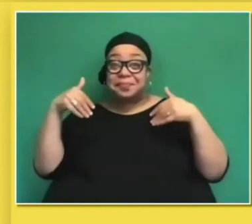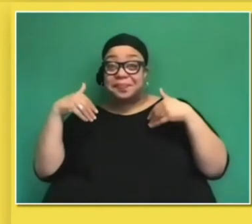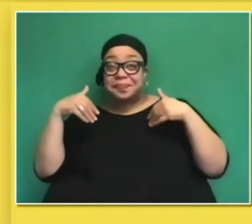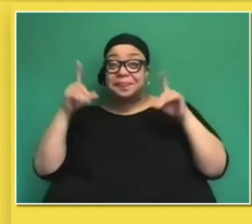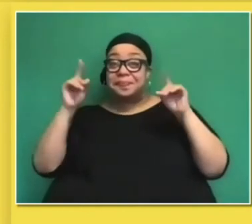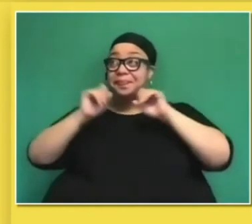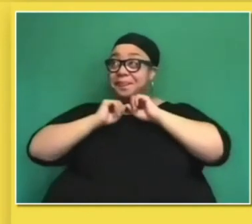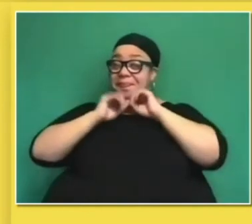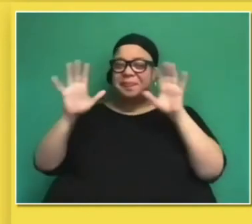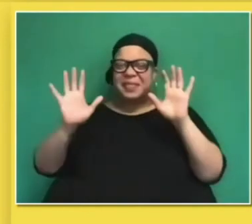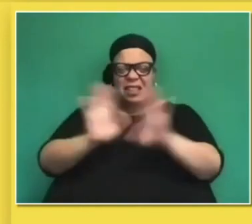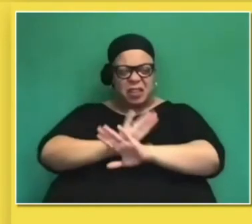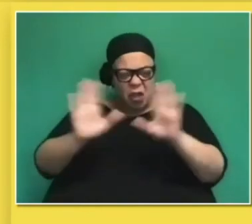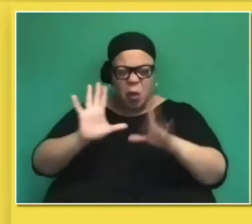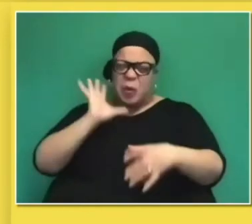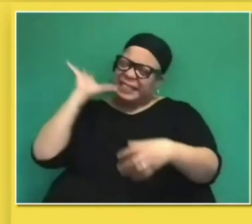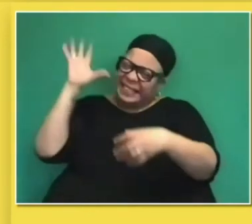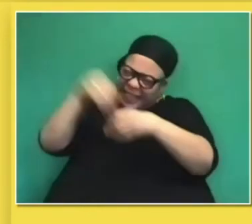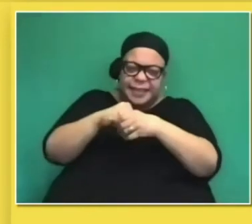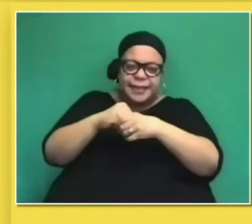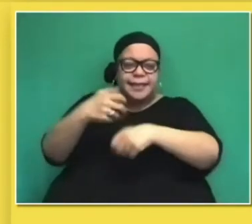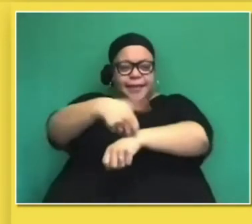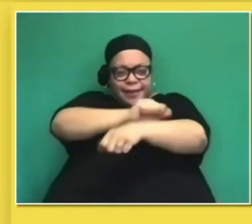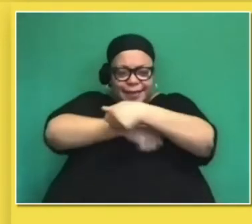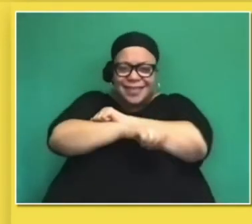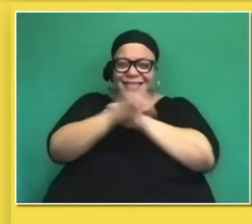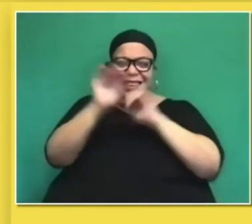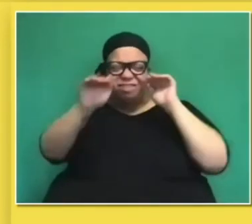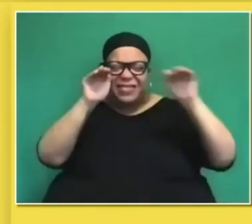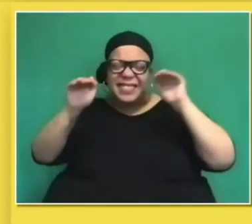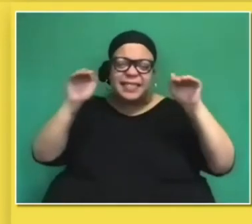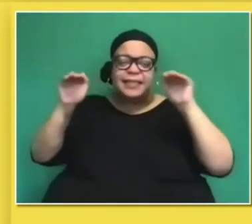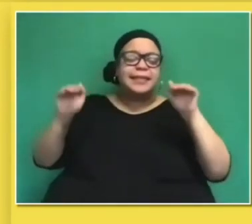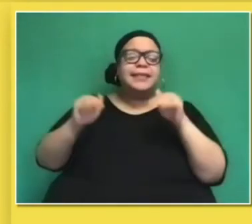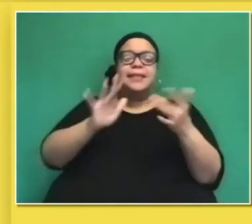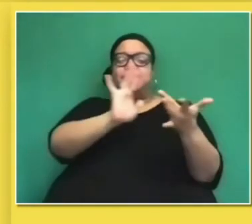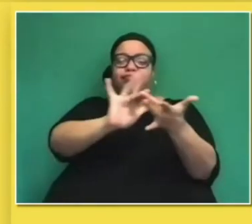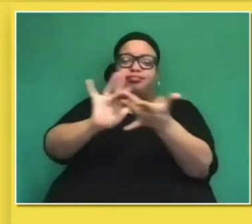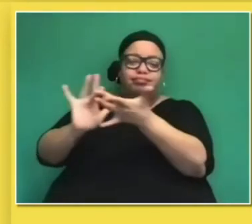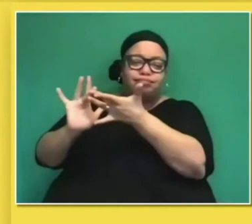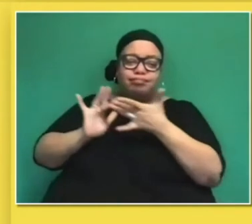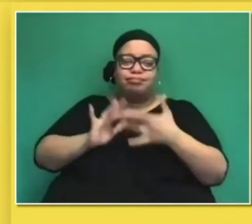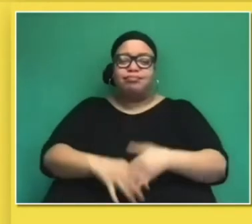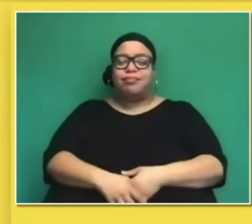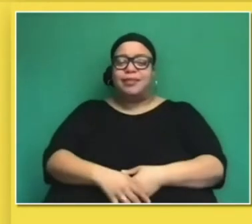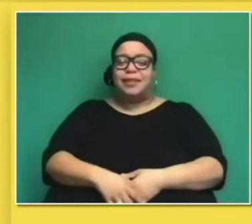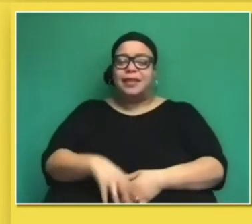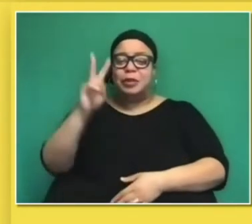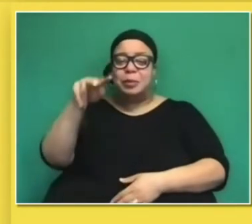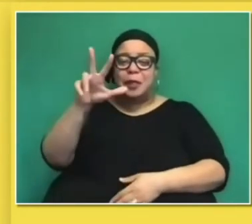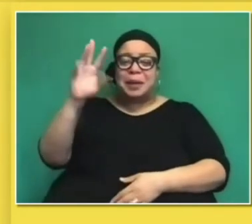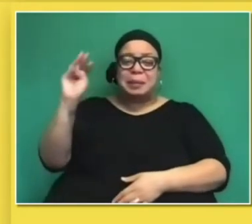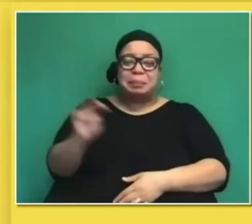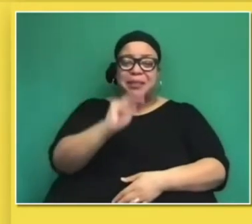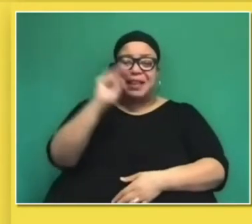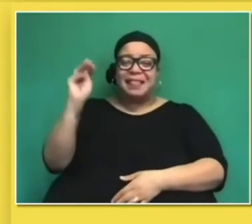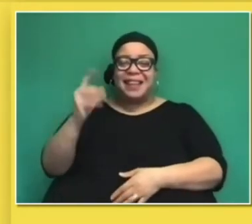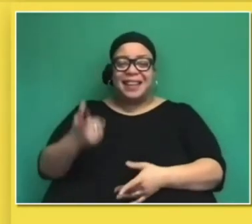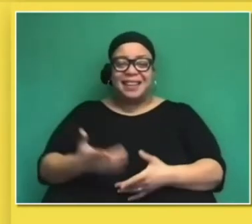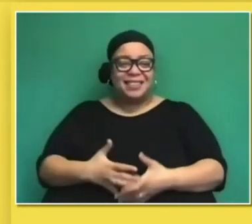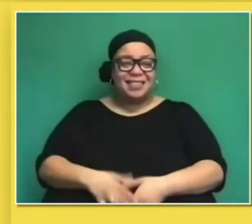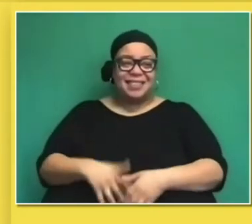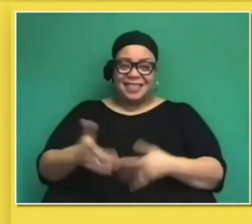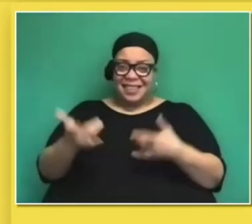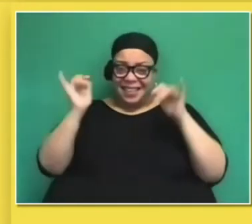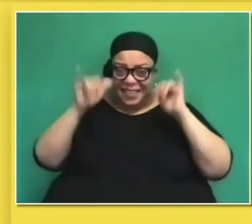2.3 million. Liz will talk about it more, 2.3 million. We did that. And over 400,000, 20% voted